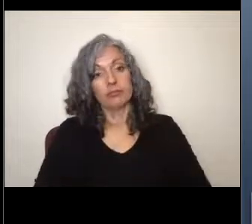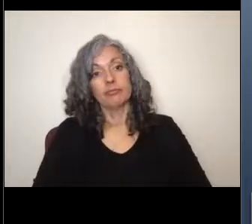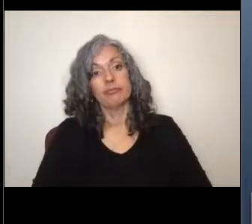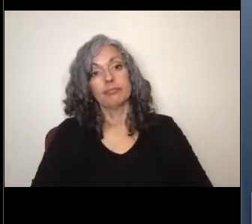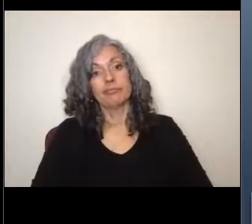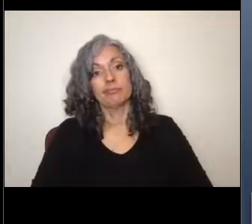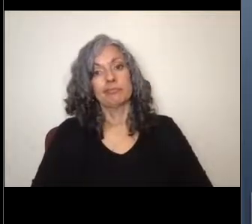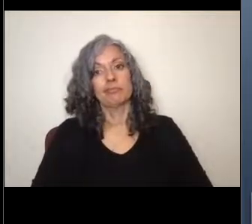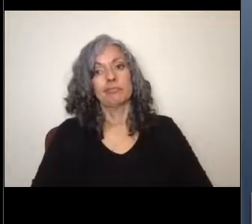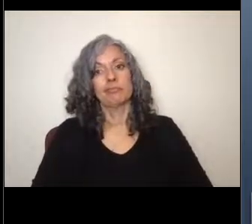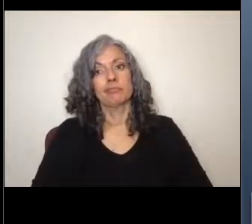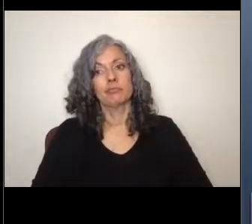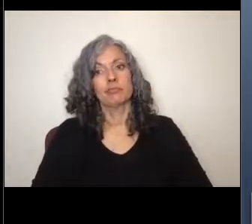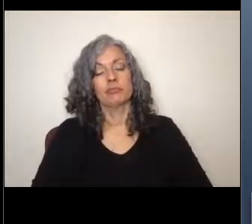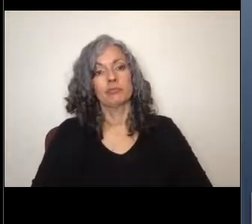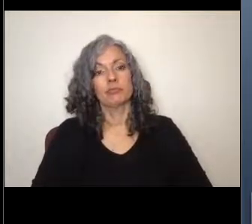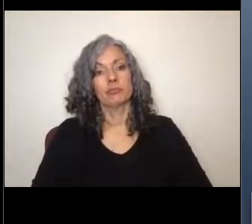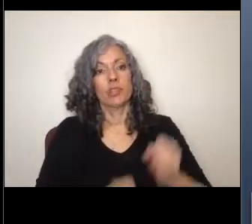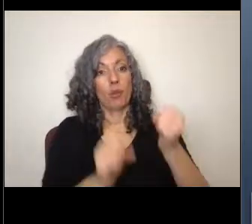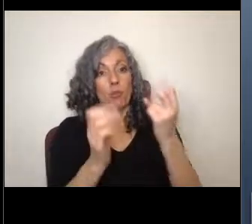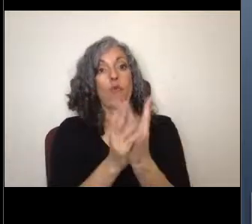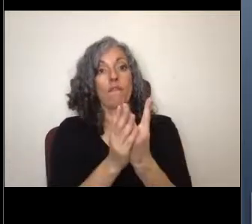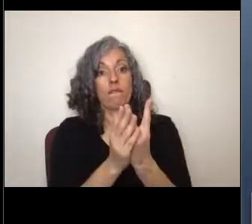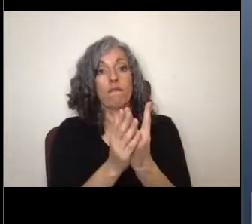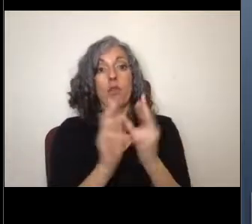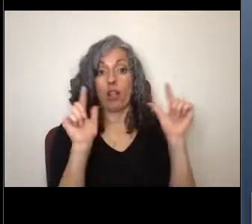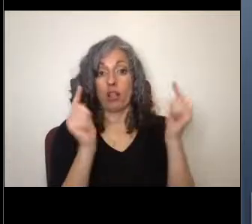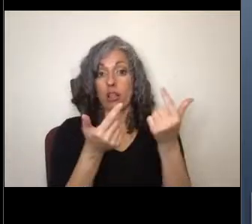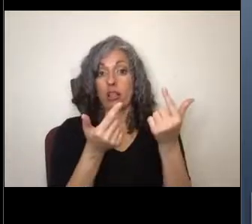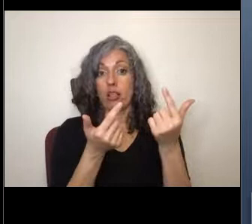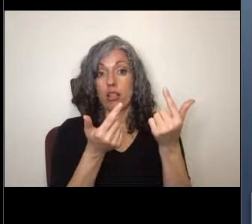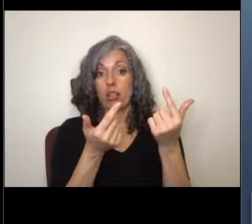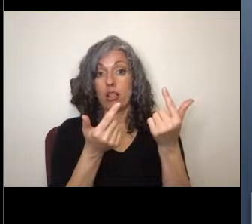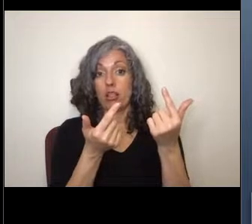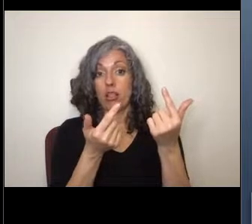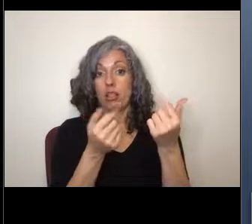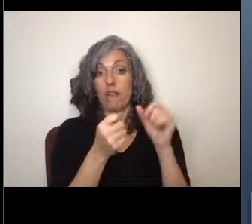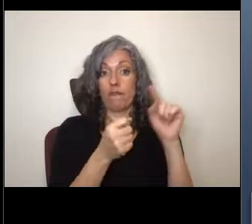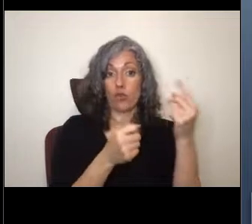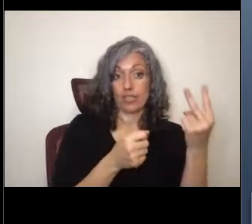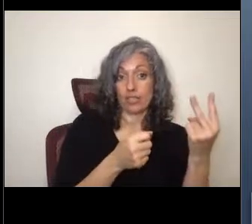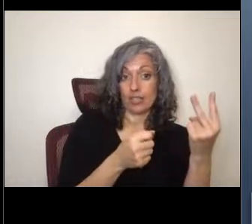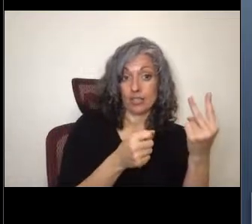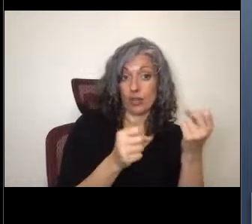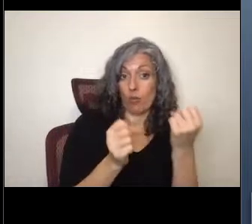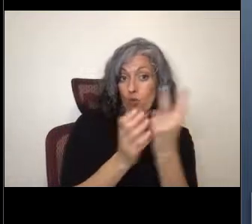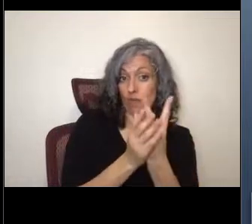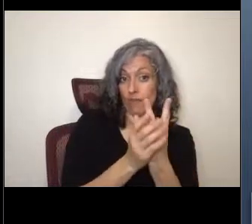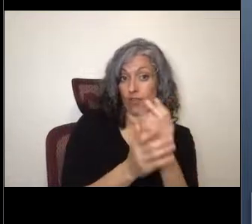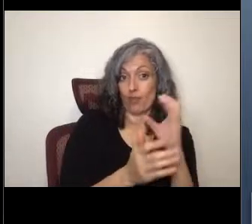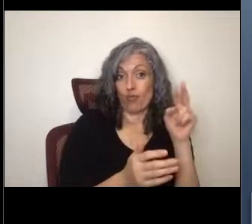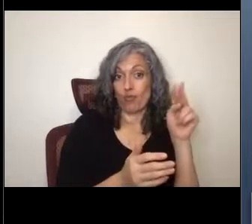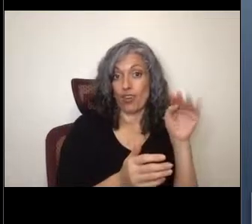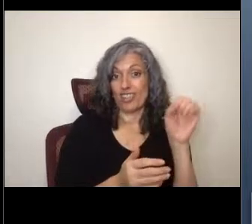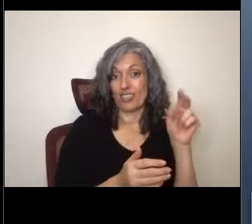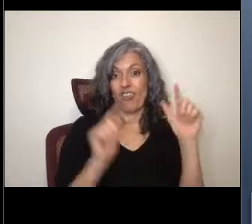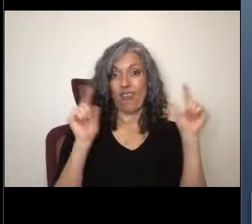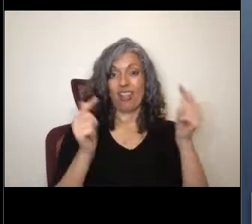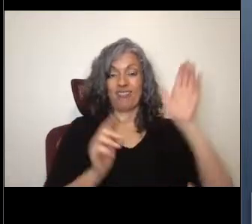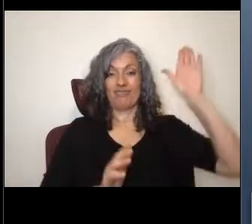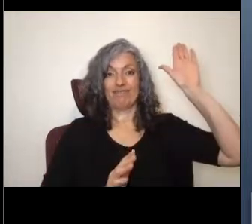moved. To approve. Do we have a second? Bradshaw. Martinez, Bradshaw, all those in favor?